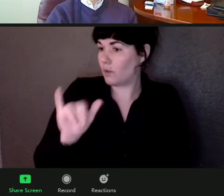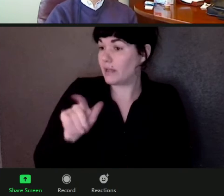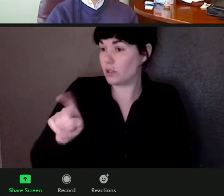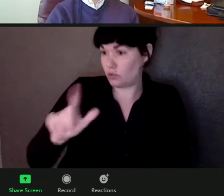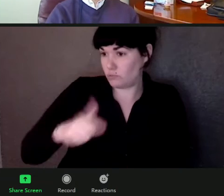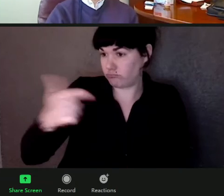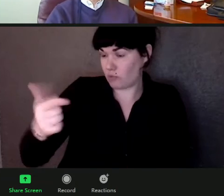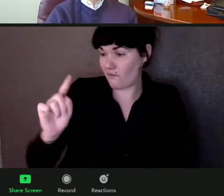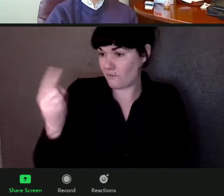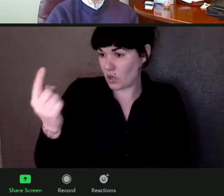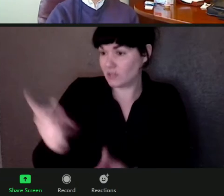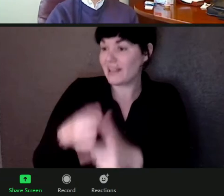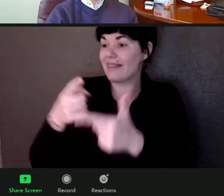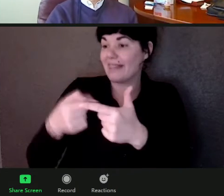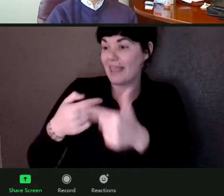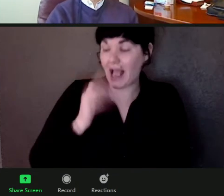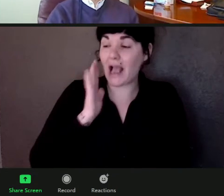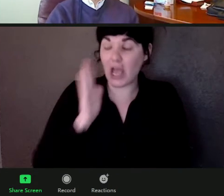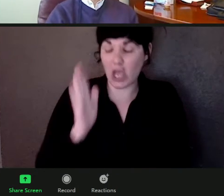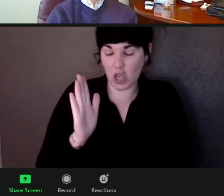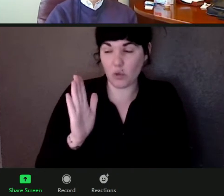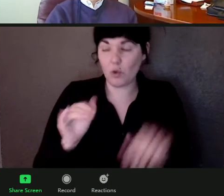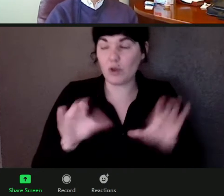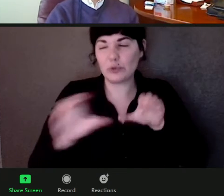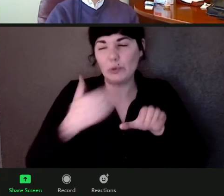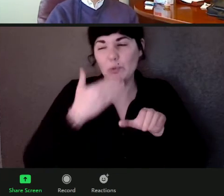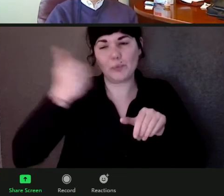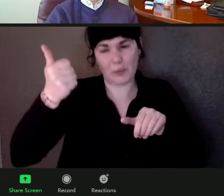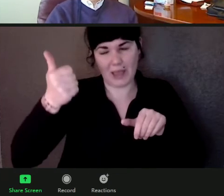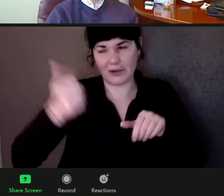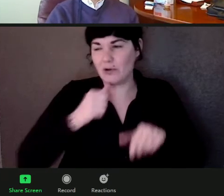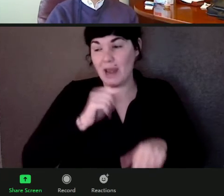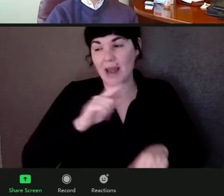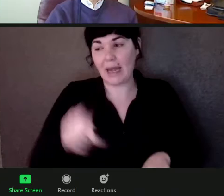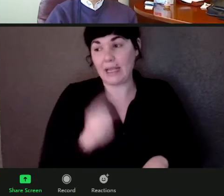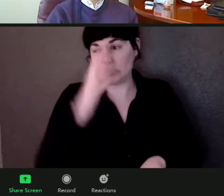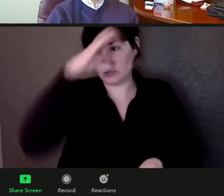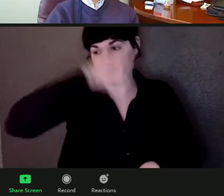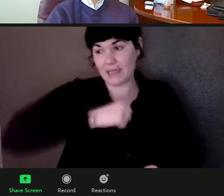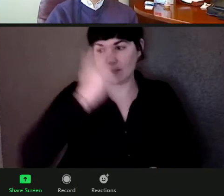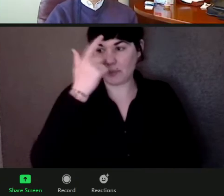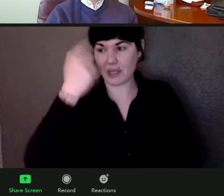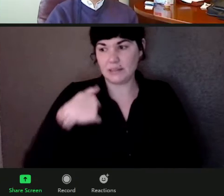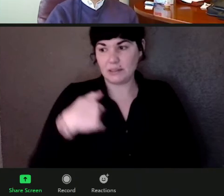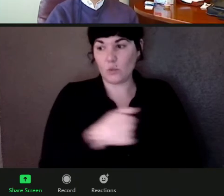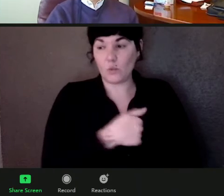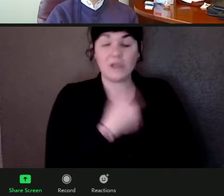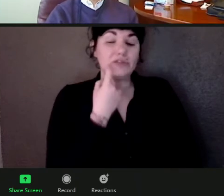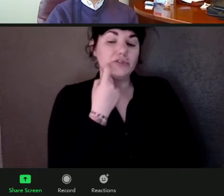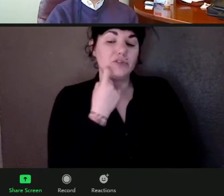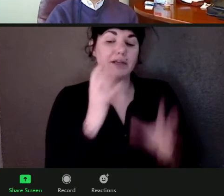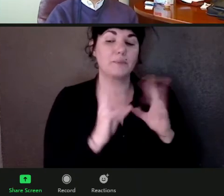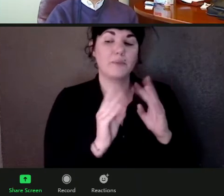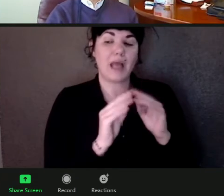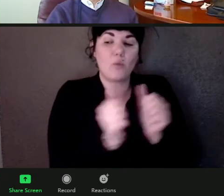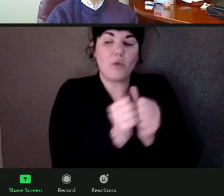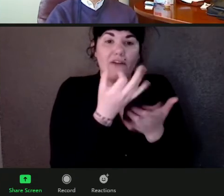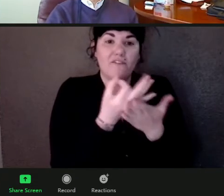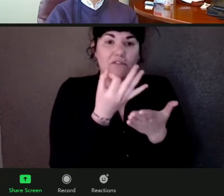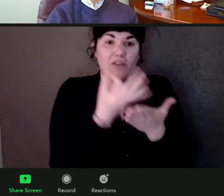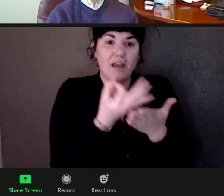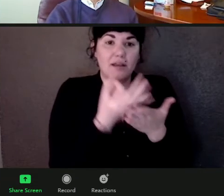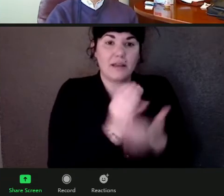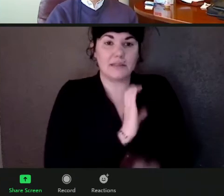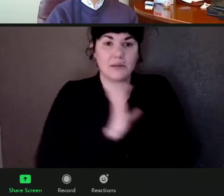we've just had our conversation with our finance committee. And so I'm actually going to pull up. It's already online. It's